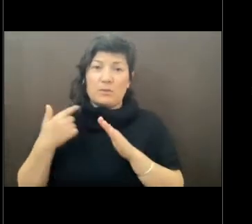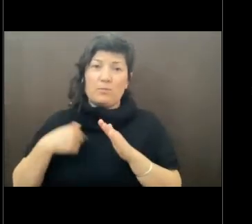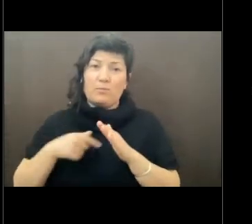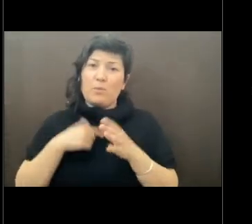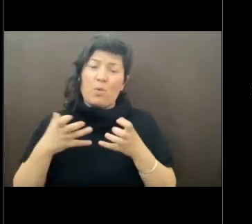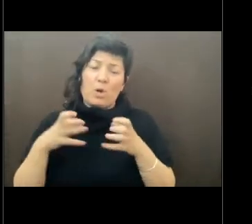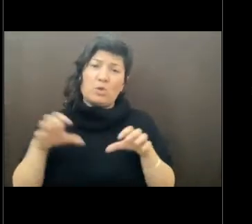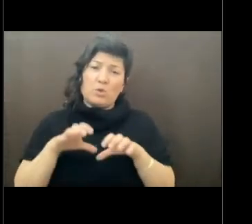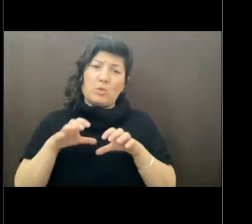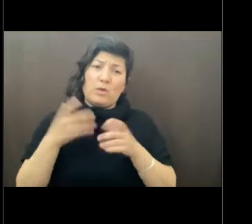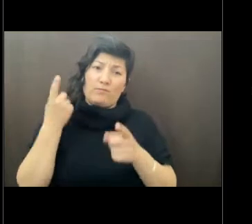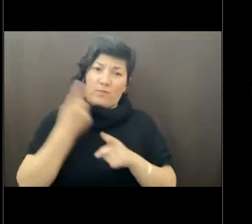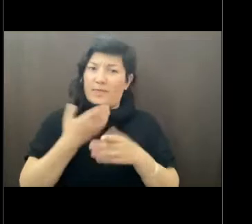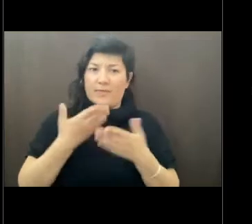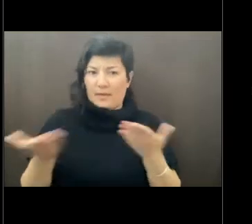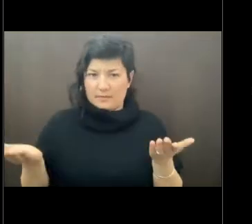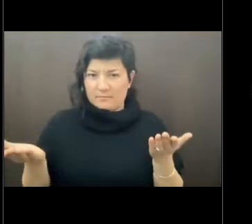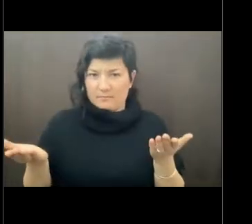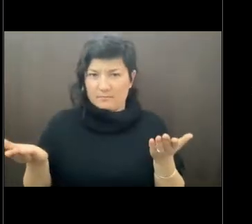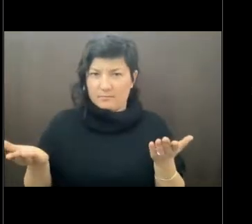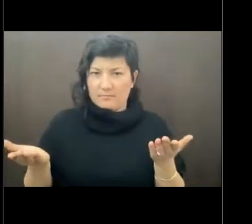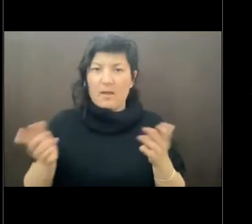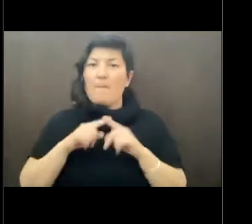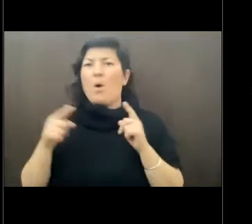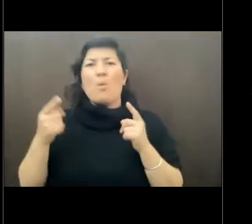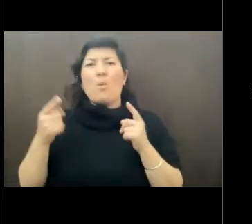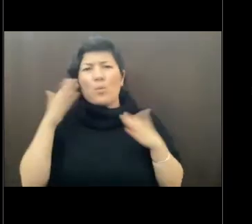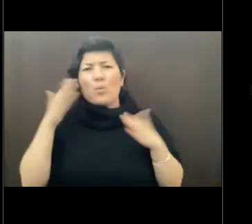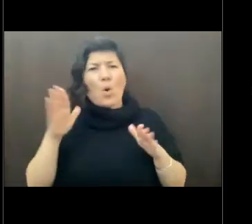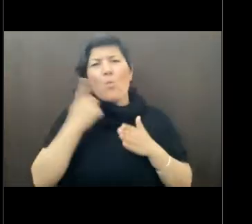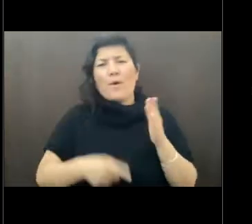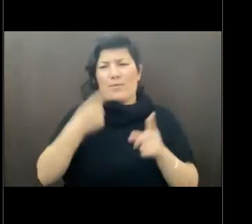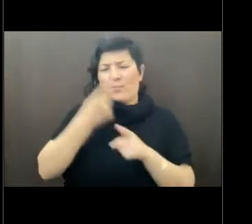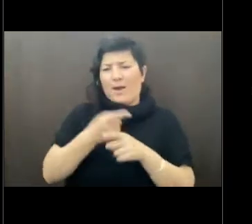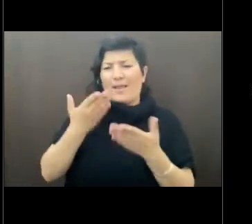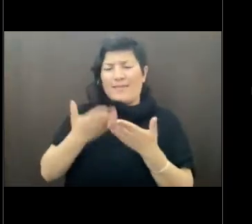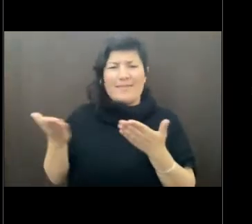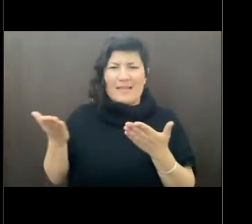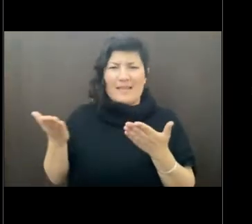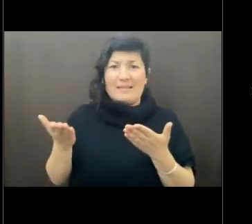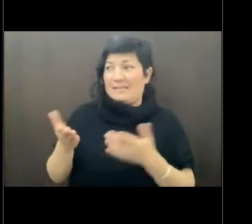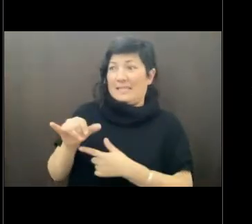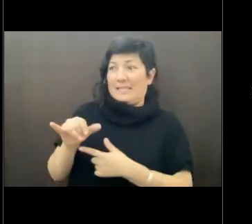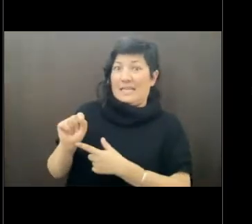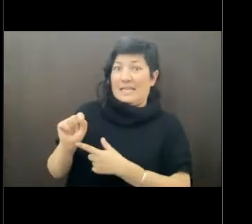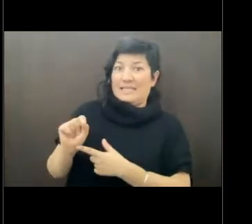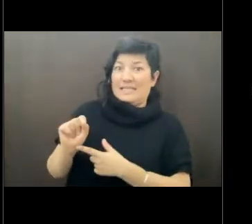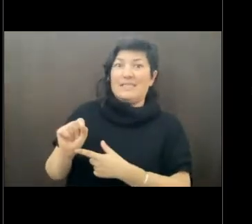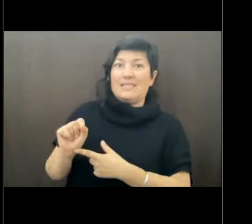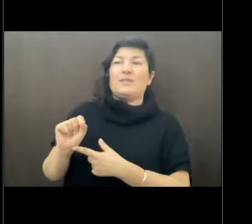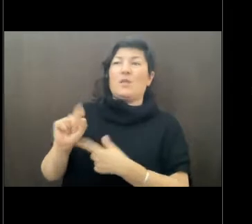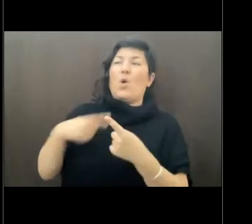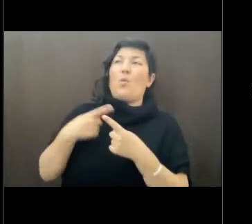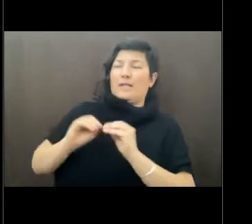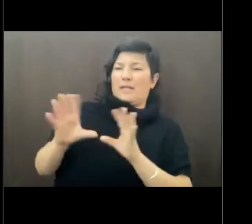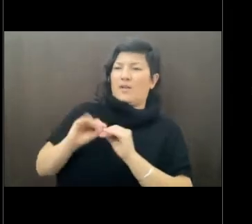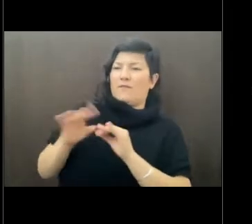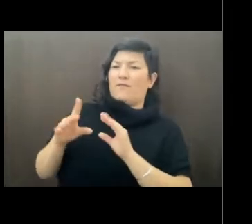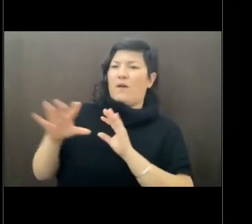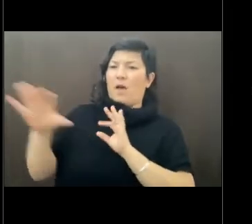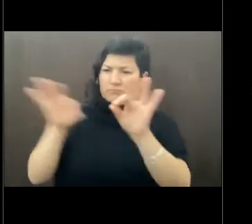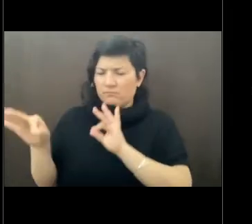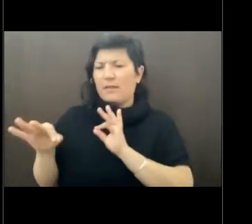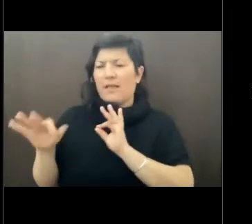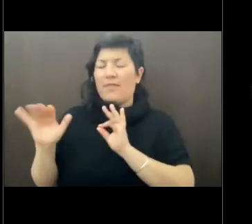thing. We just need to know what that right thing is. And that's what I'm hoping that we can do in this process as we